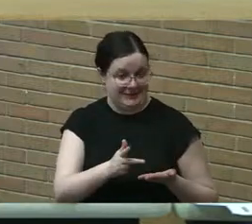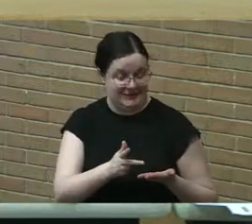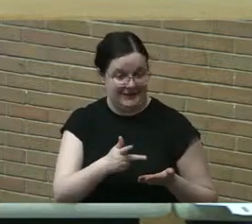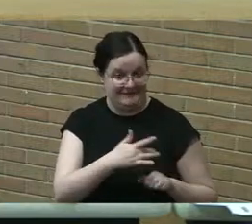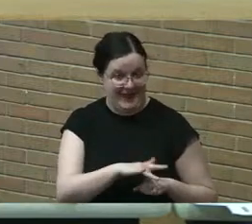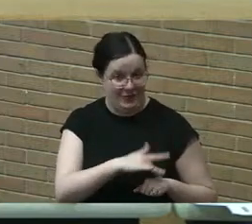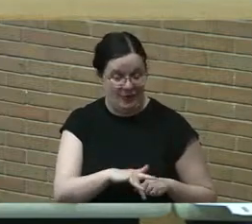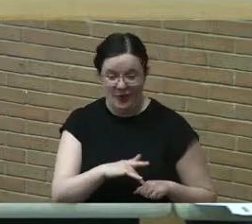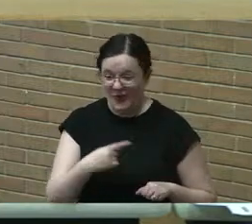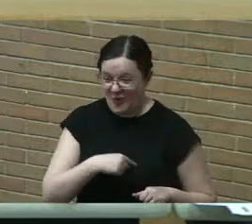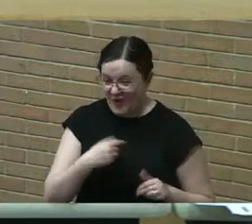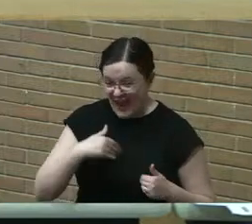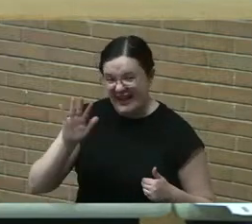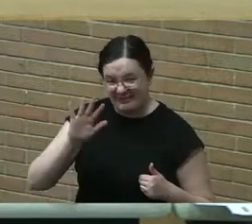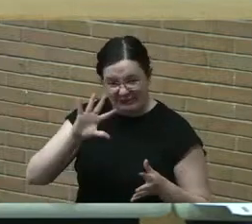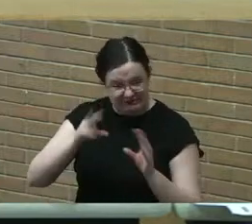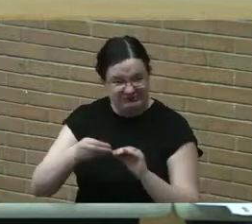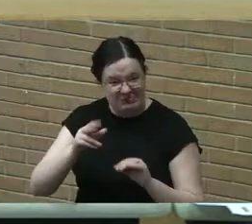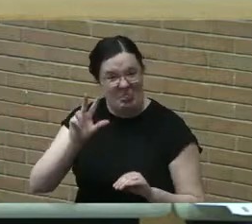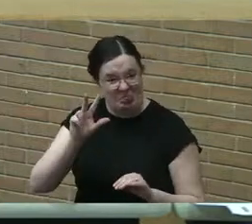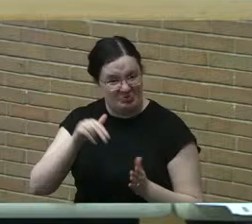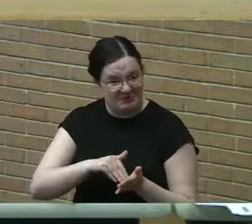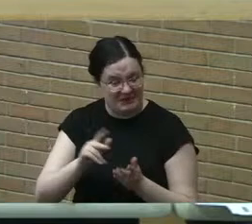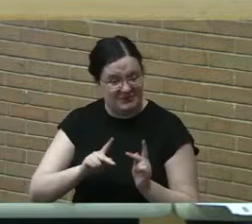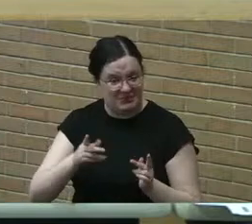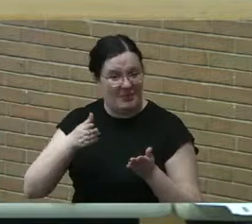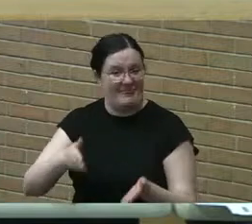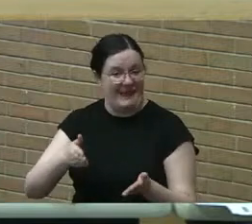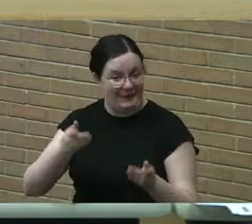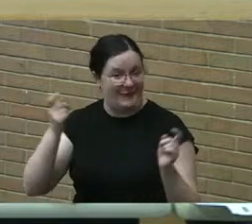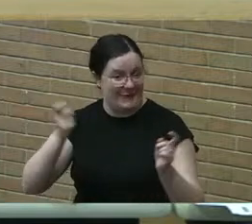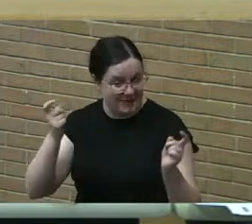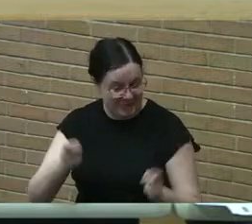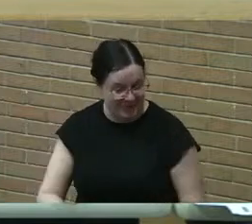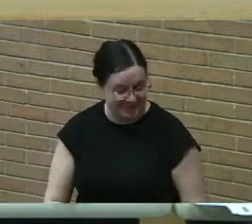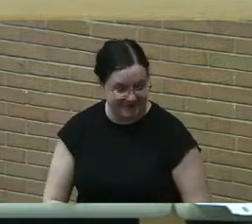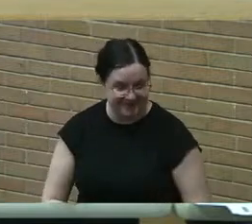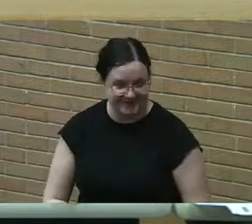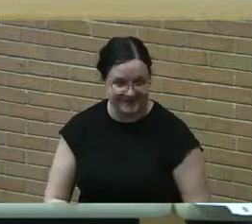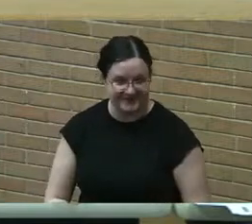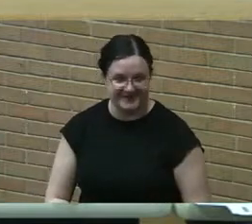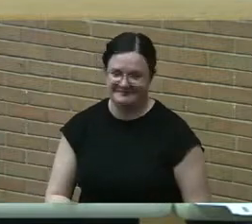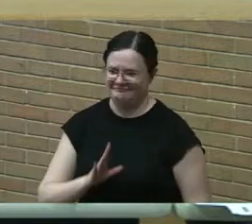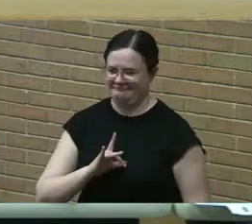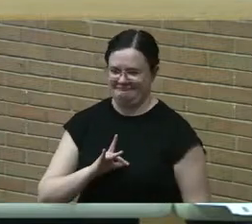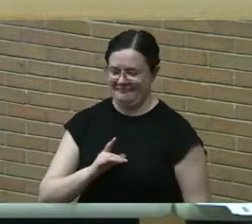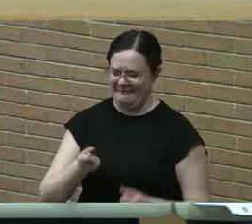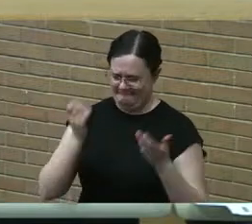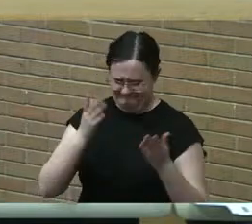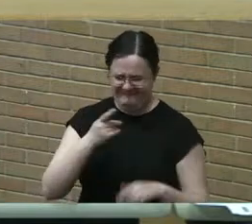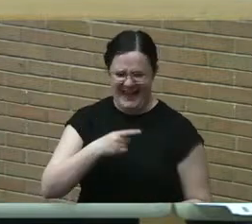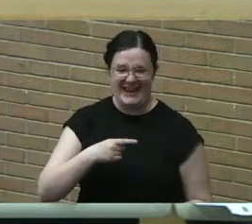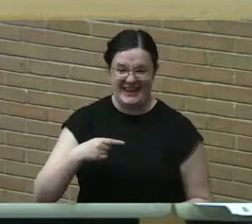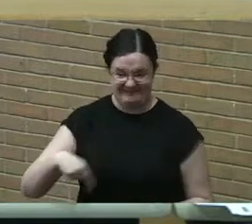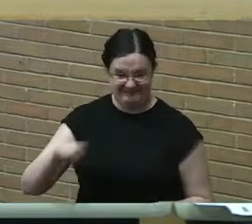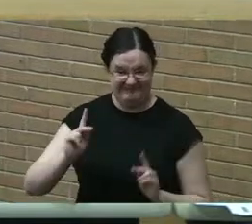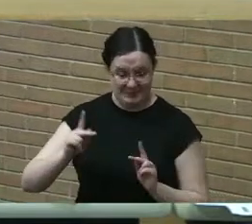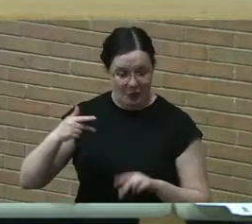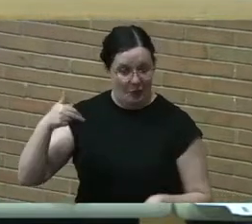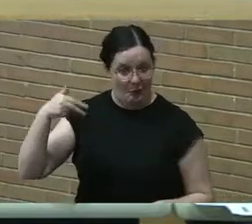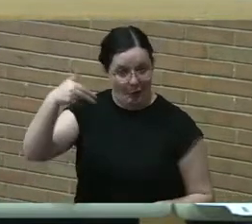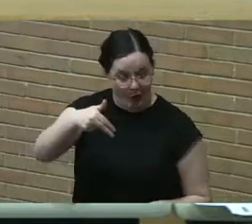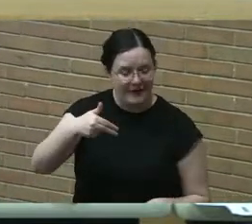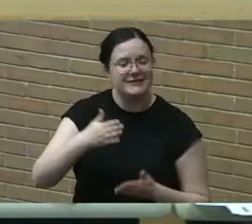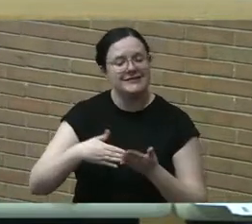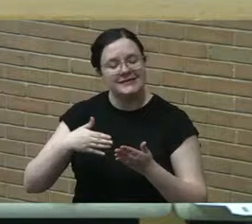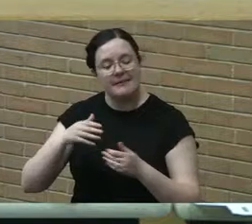3,000 people, we estimate, there at the festivities, and many of them walked, some of them rode bikes, some of